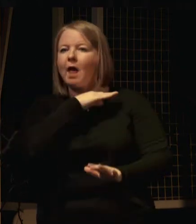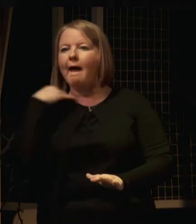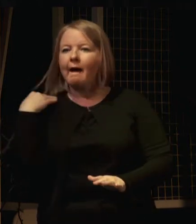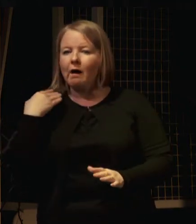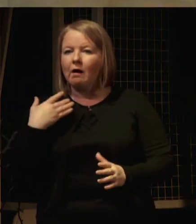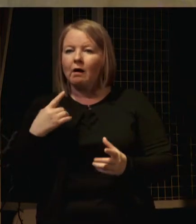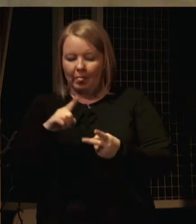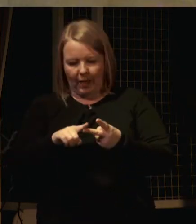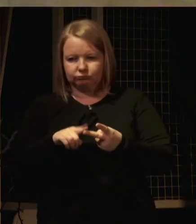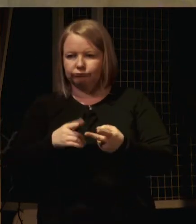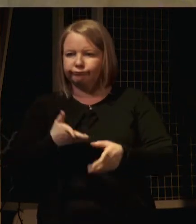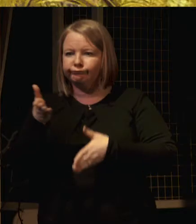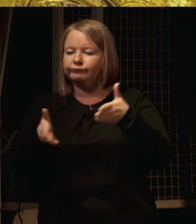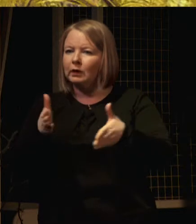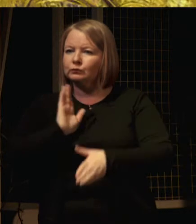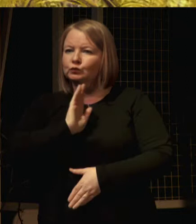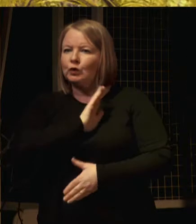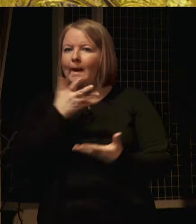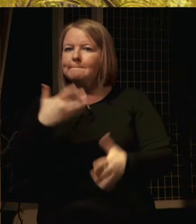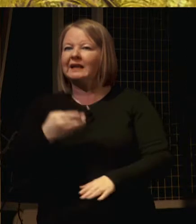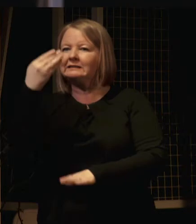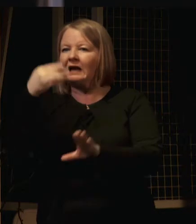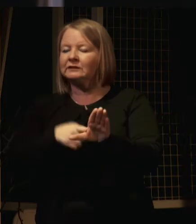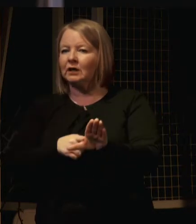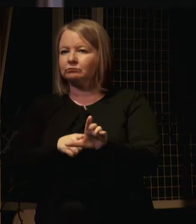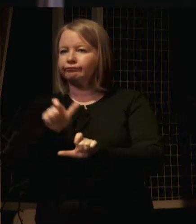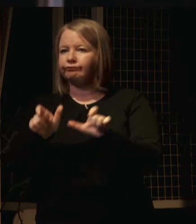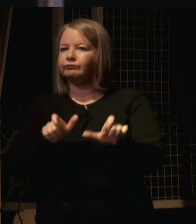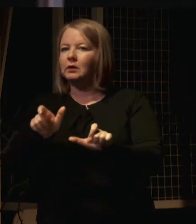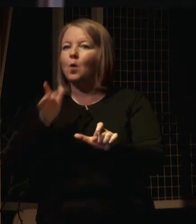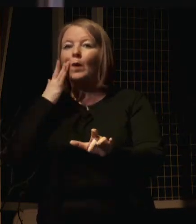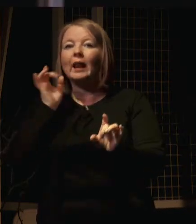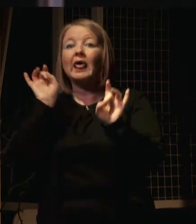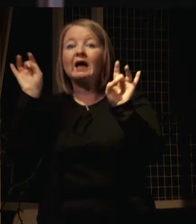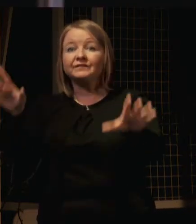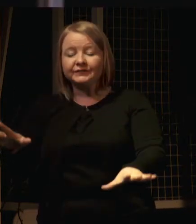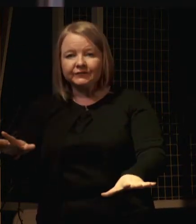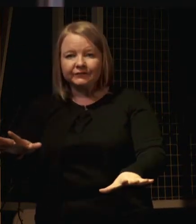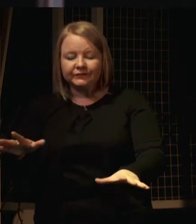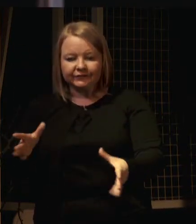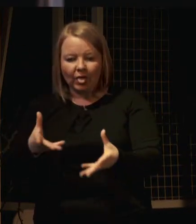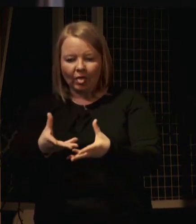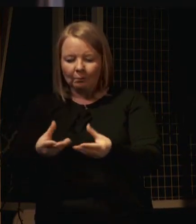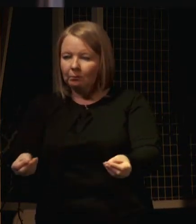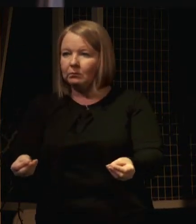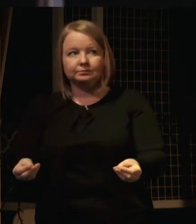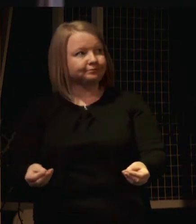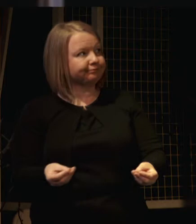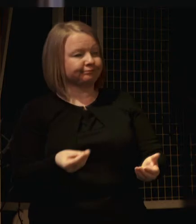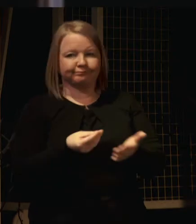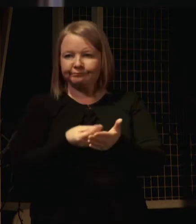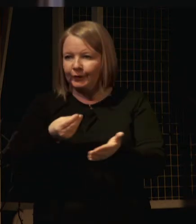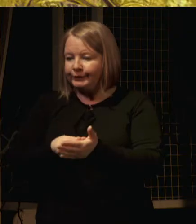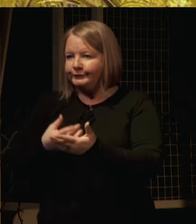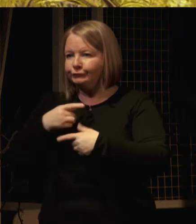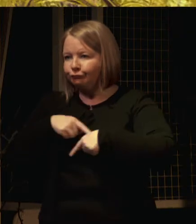actually these troops garrisoned and occupied the town for 9 years. When they left, they took everything the town had to offer. Loot, treasure,